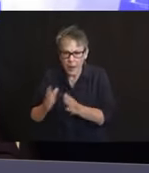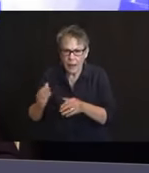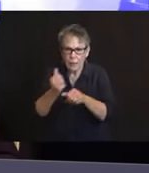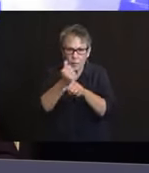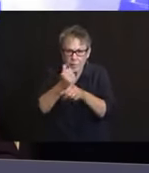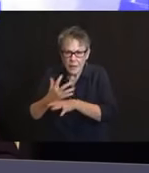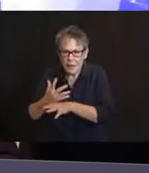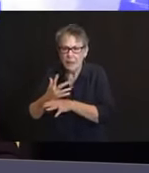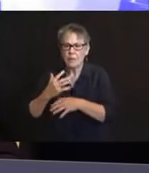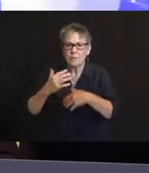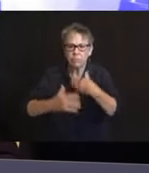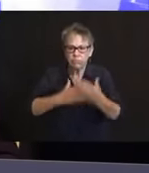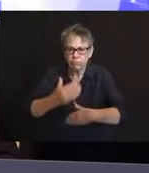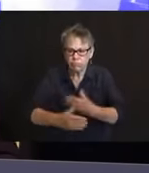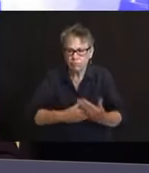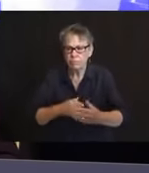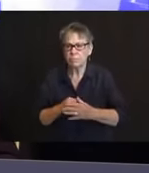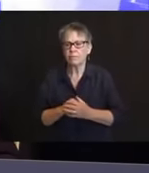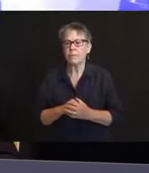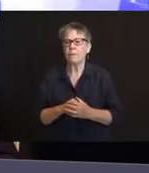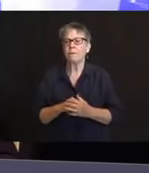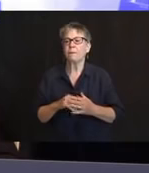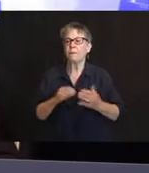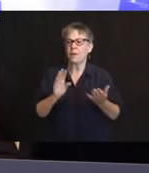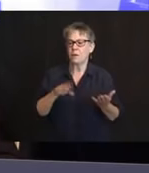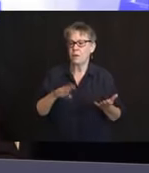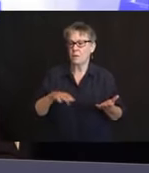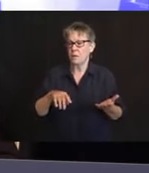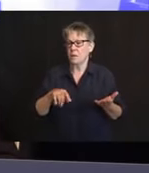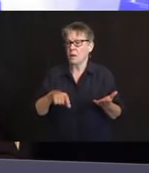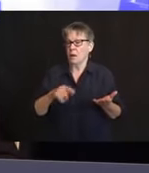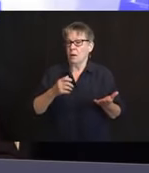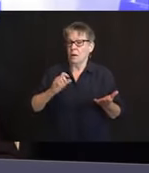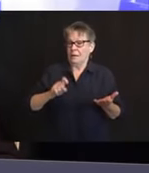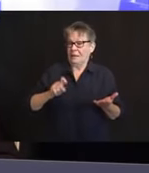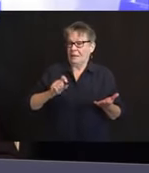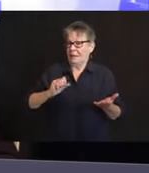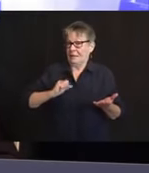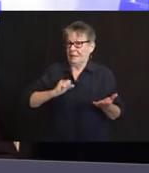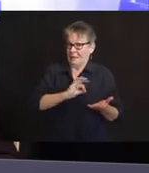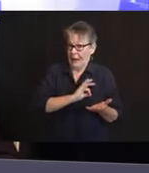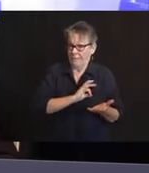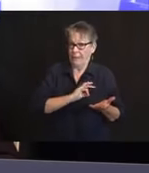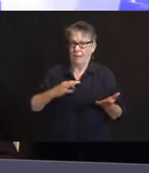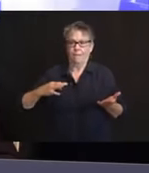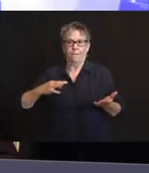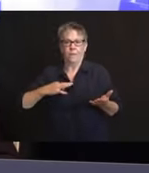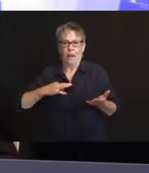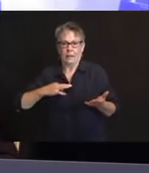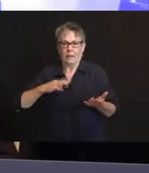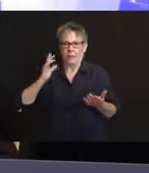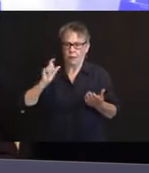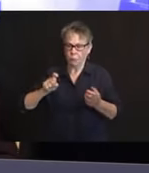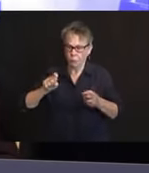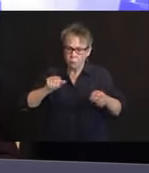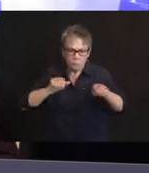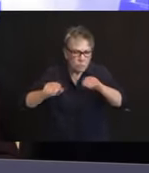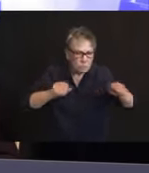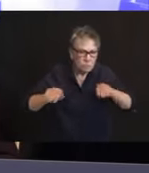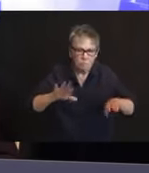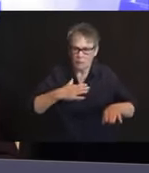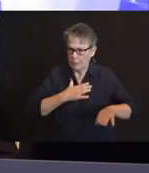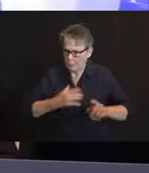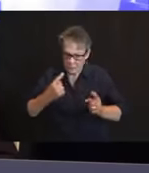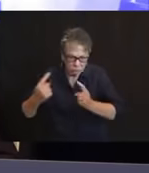about social or physical distancing measures. The use of signs, tape, and physical barriers can be used